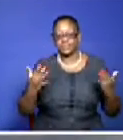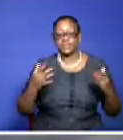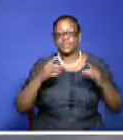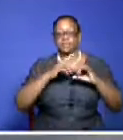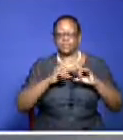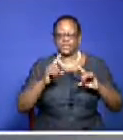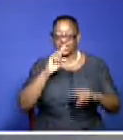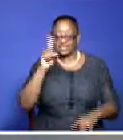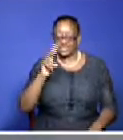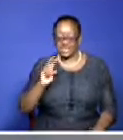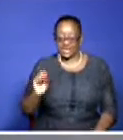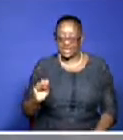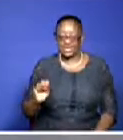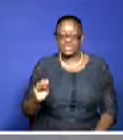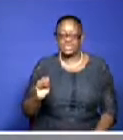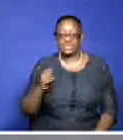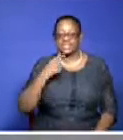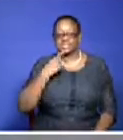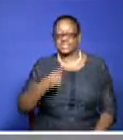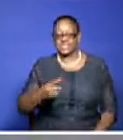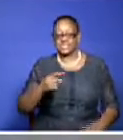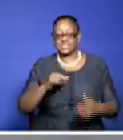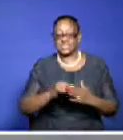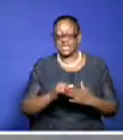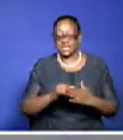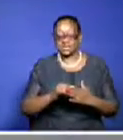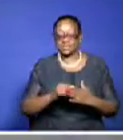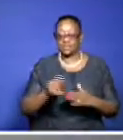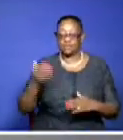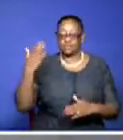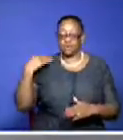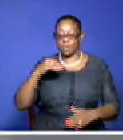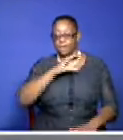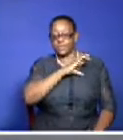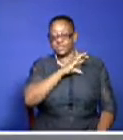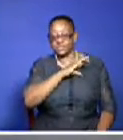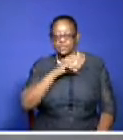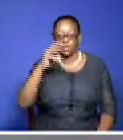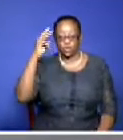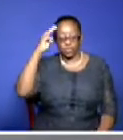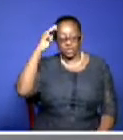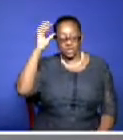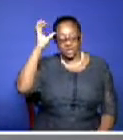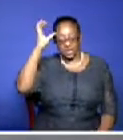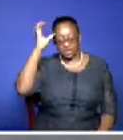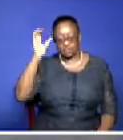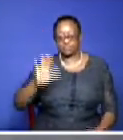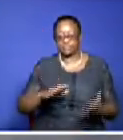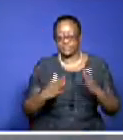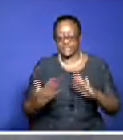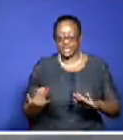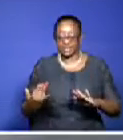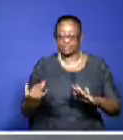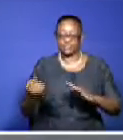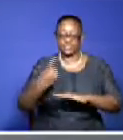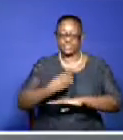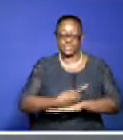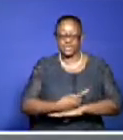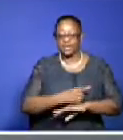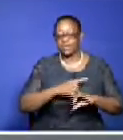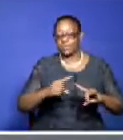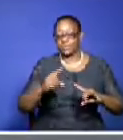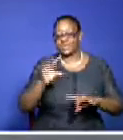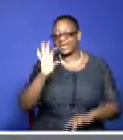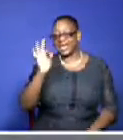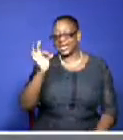Well, ZNS News has learned that former Assistant Commissioner of Police Willard Cunningham passed away today. Cunningham joined the police force